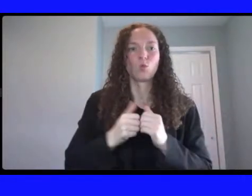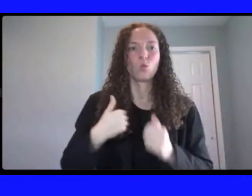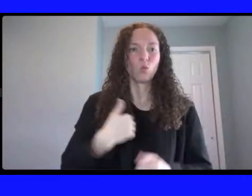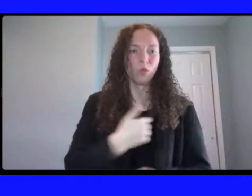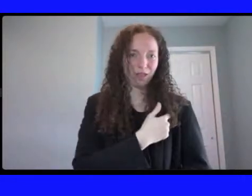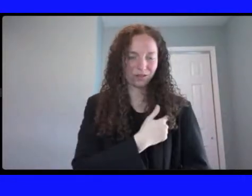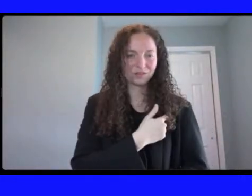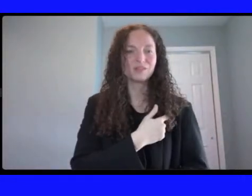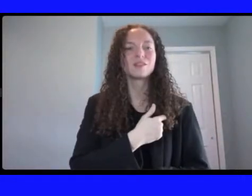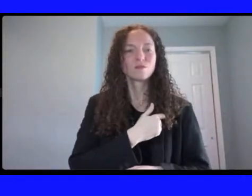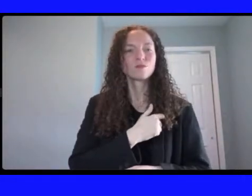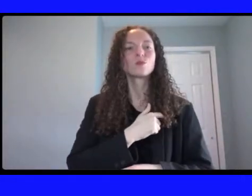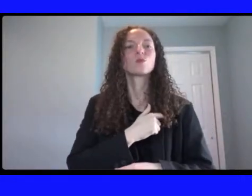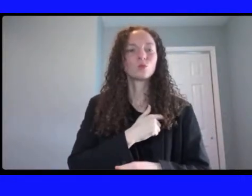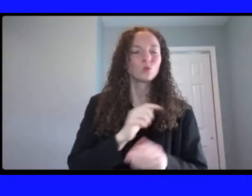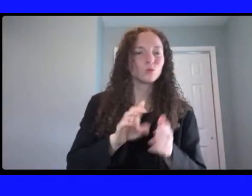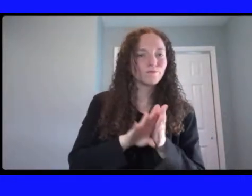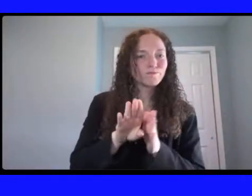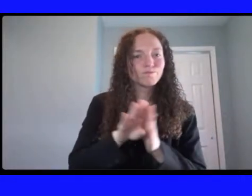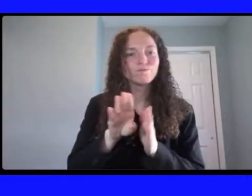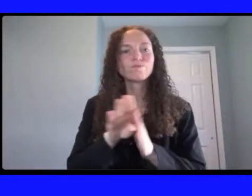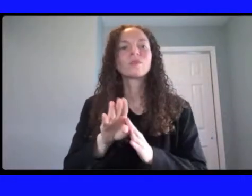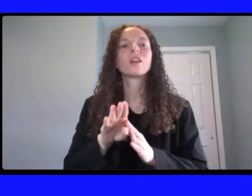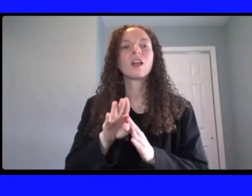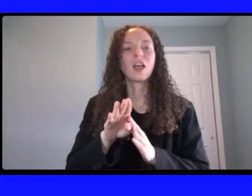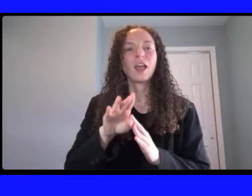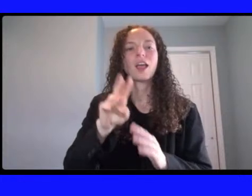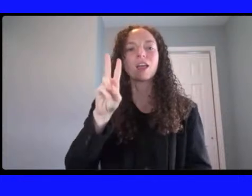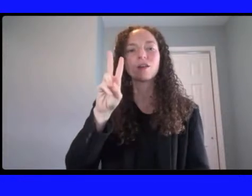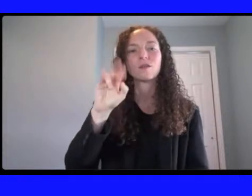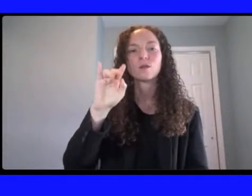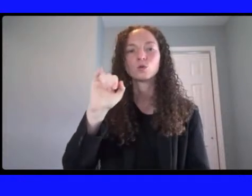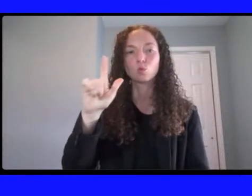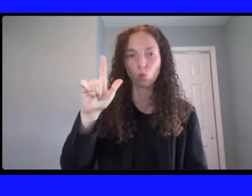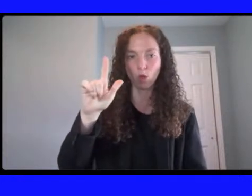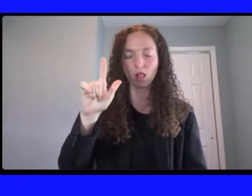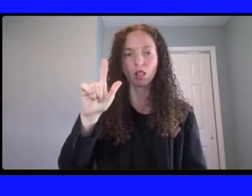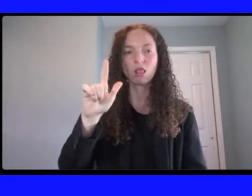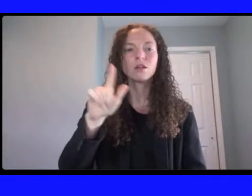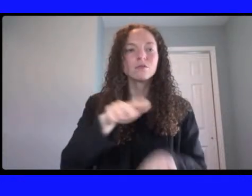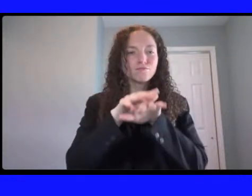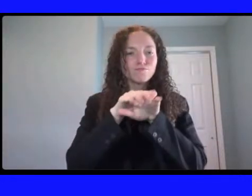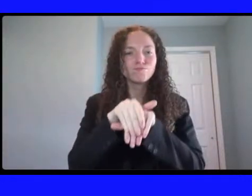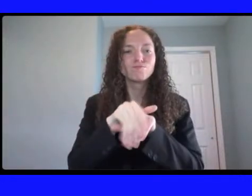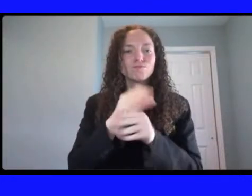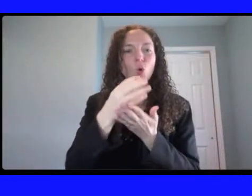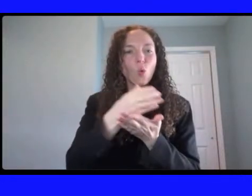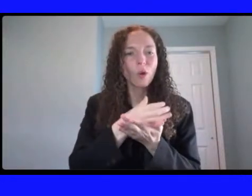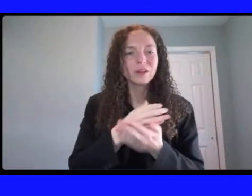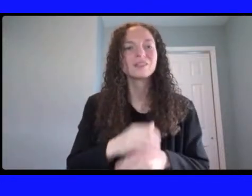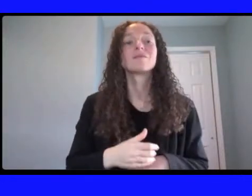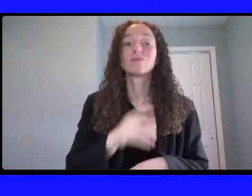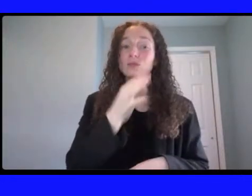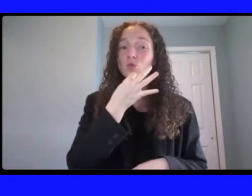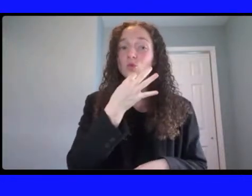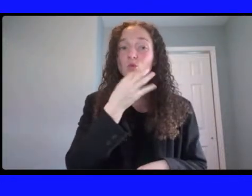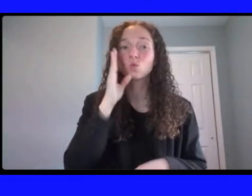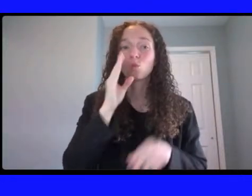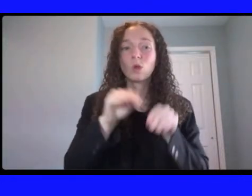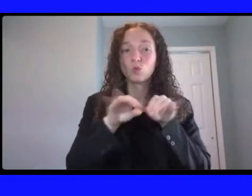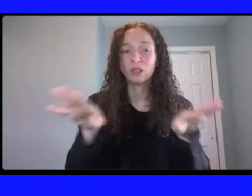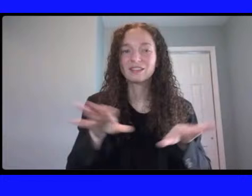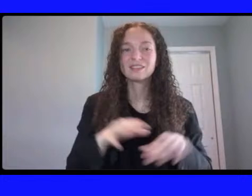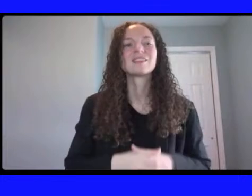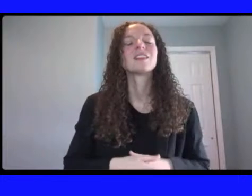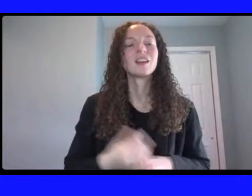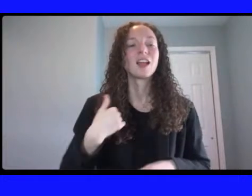great undertaking and really does set the stage for more work to be done, it's expensive, and it really